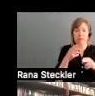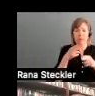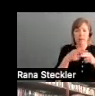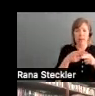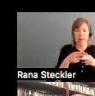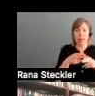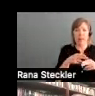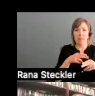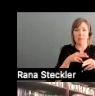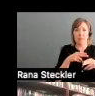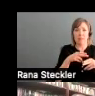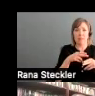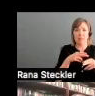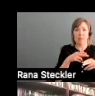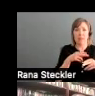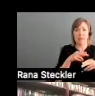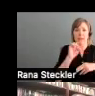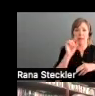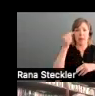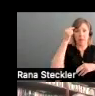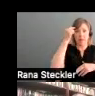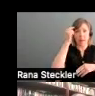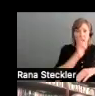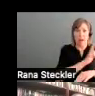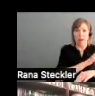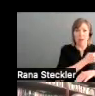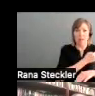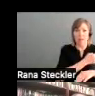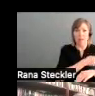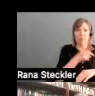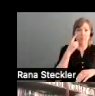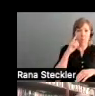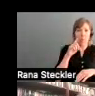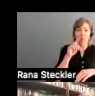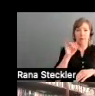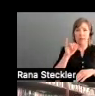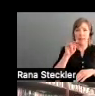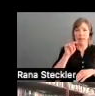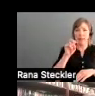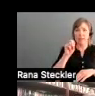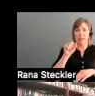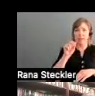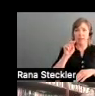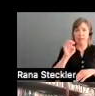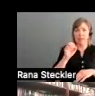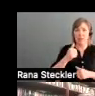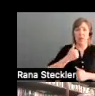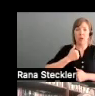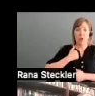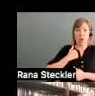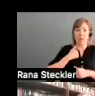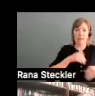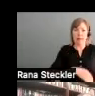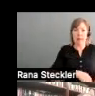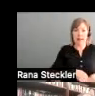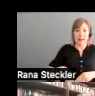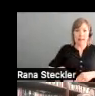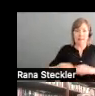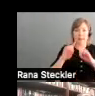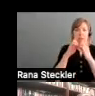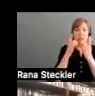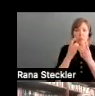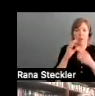Actually, the original title of the name was Government Hospital for the Insane of the Army and Navy and the District of